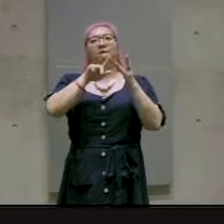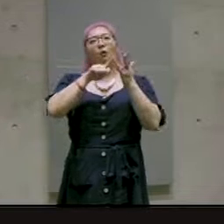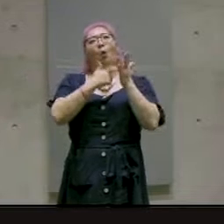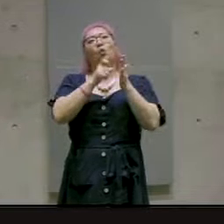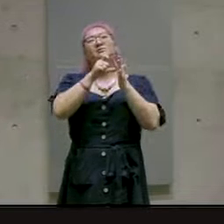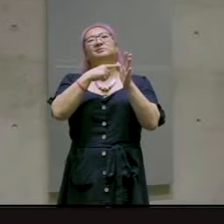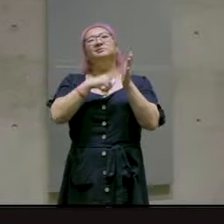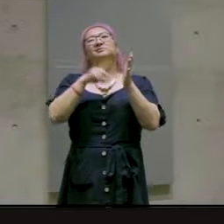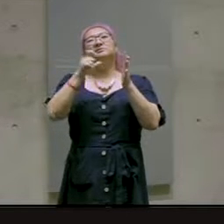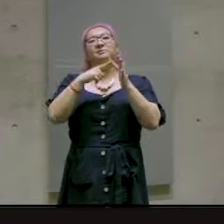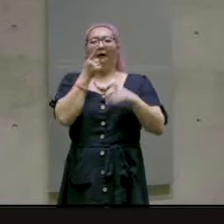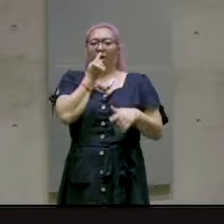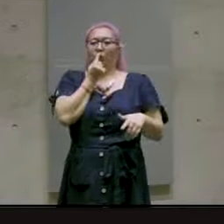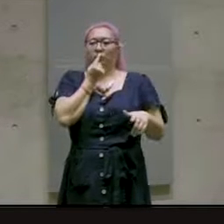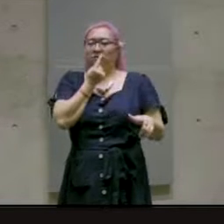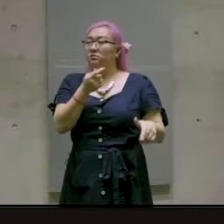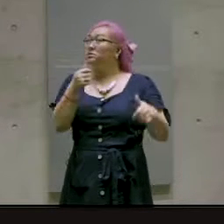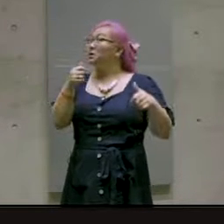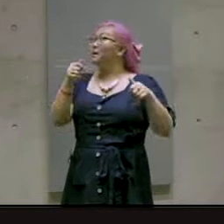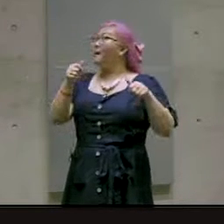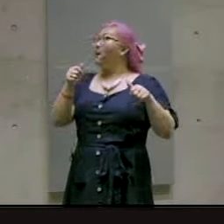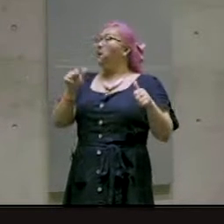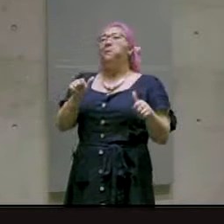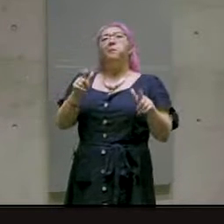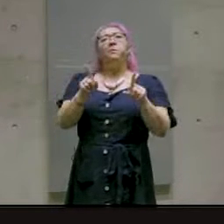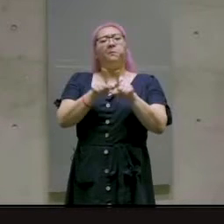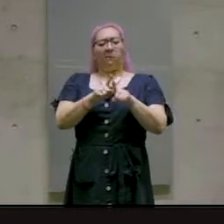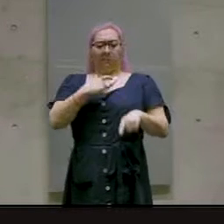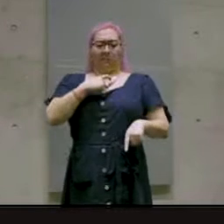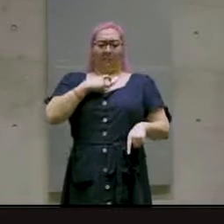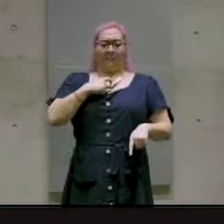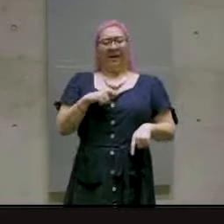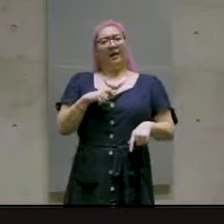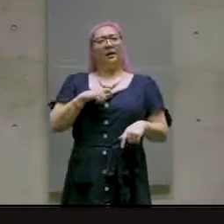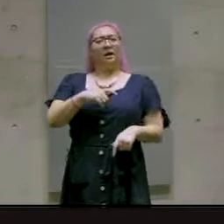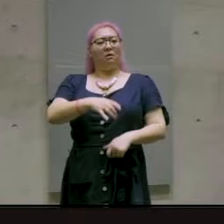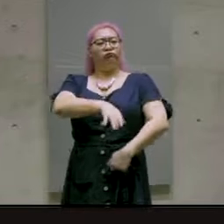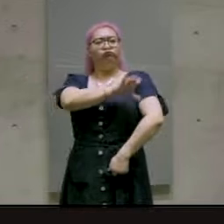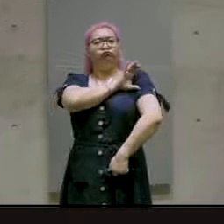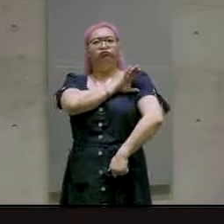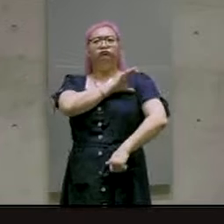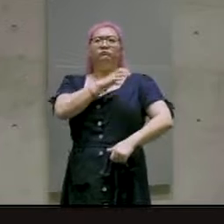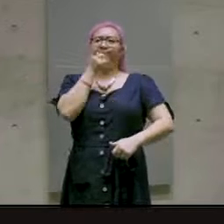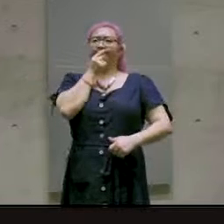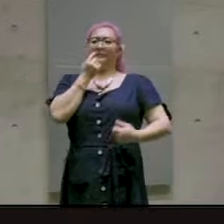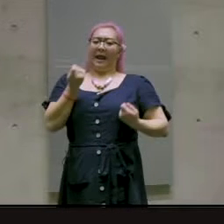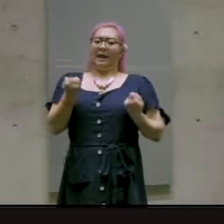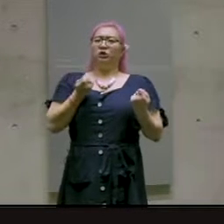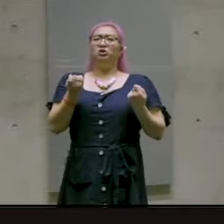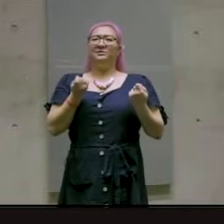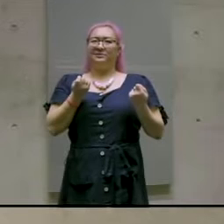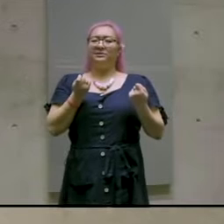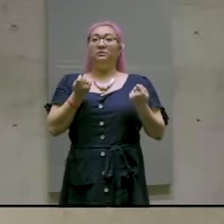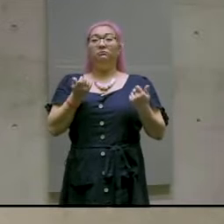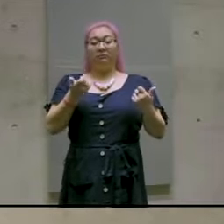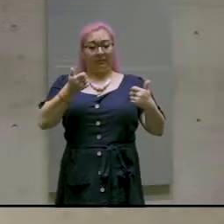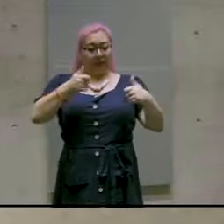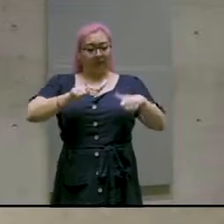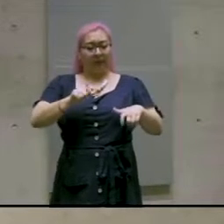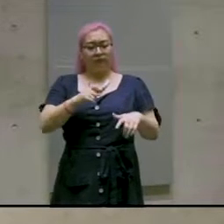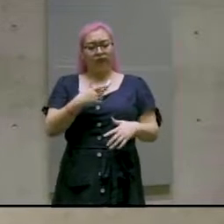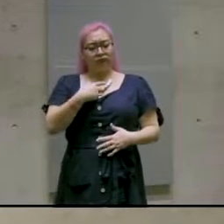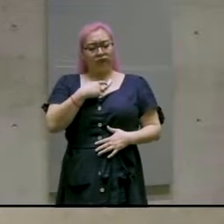expressions in your title. Looking at player agency and consent, desire as kind of an expressive tool for the player to express